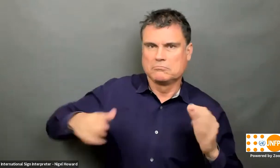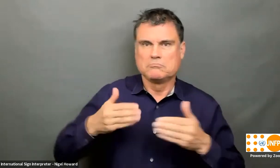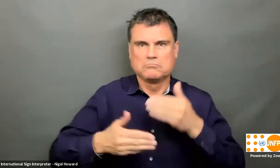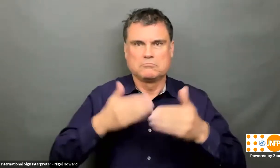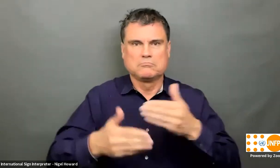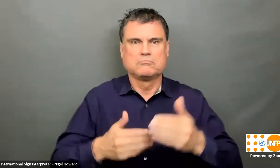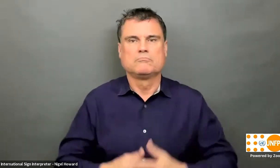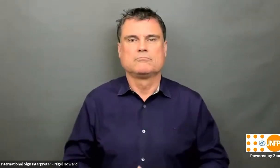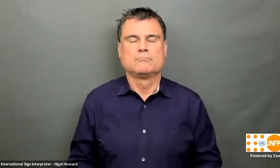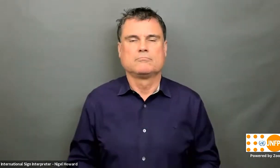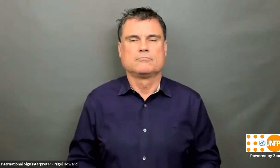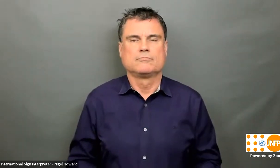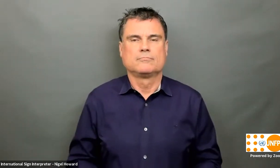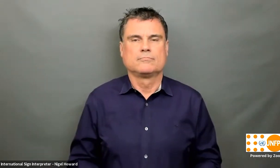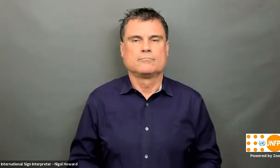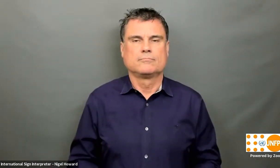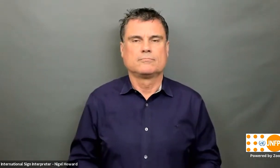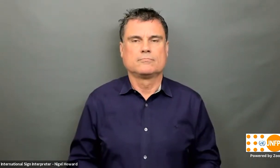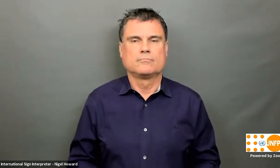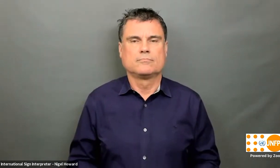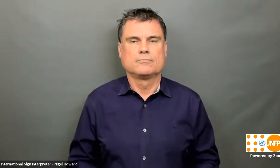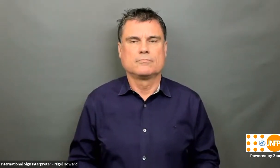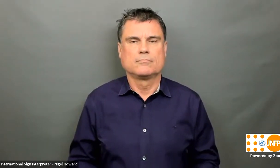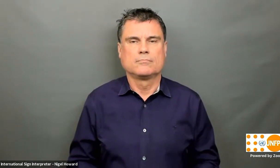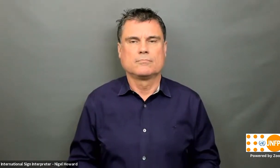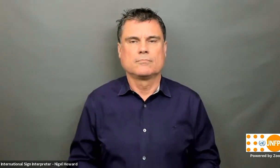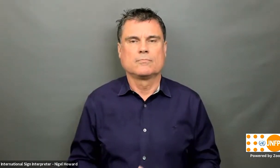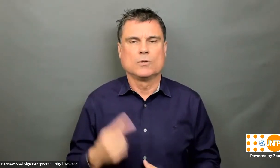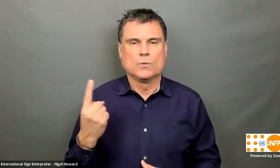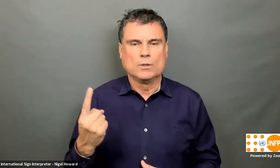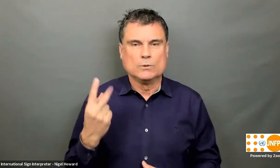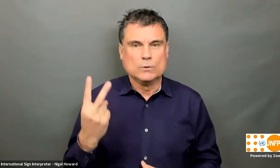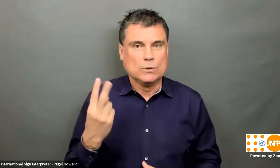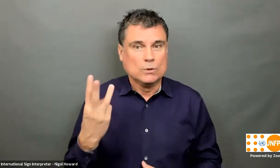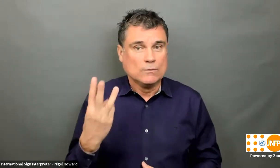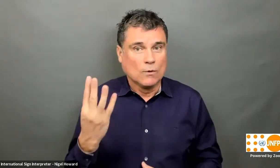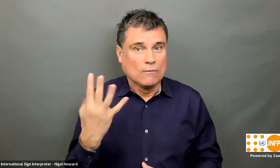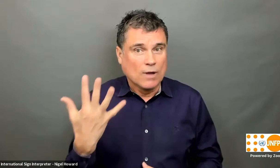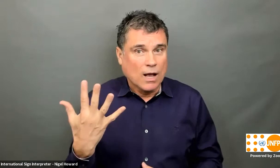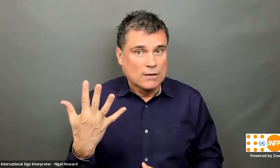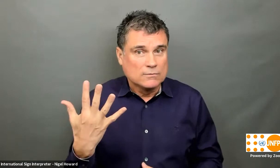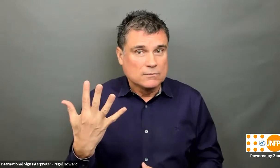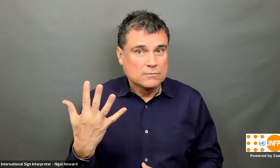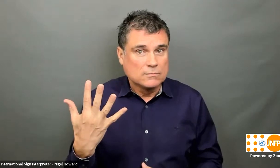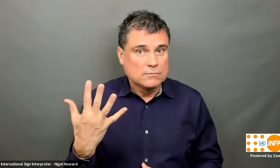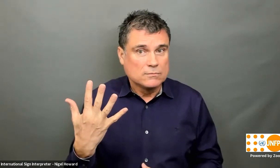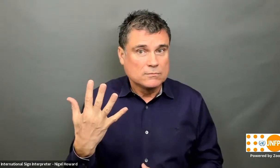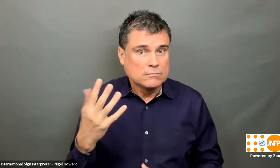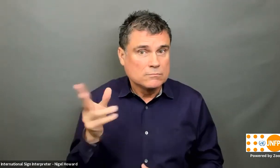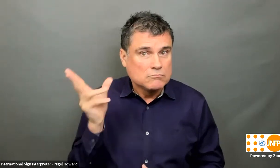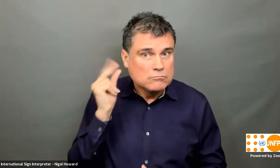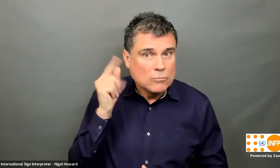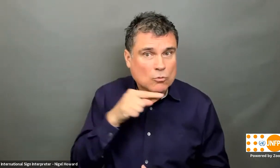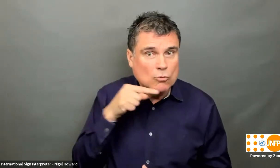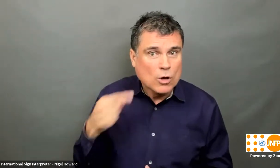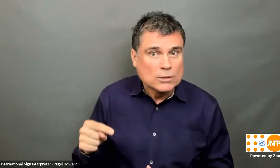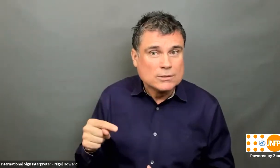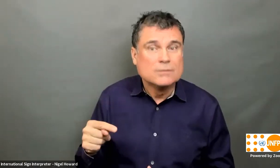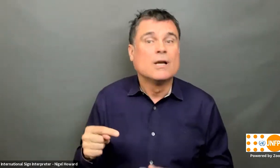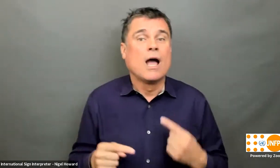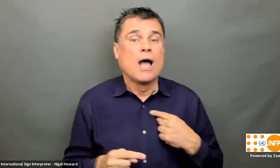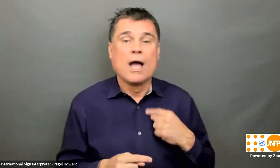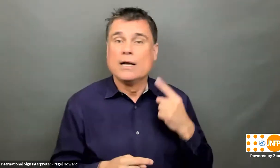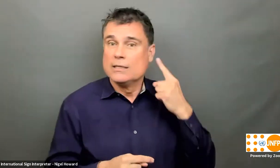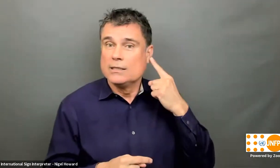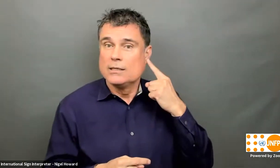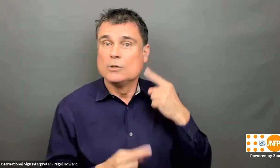And say again. One, two, three, four, five. I'm supposed to be on the Russian channel. Yeah, I'm hearing you in Russian and English, so I'm not sure what's